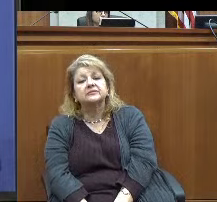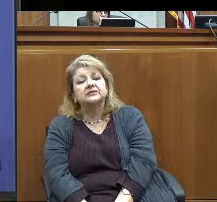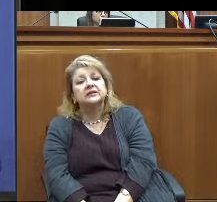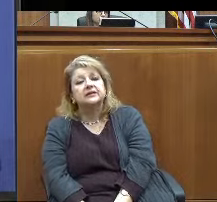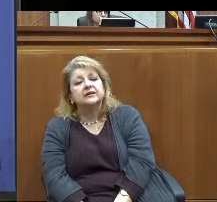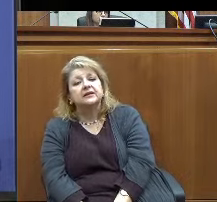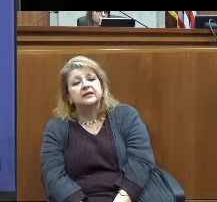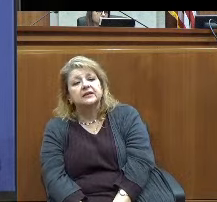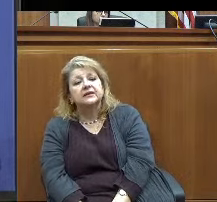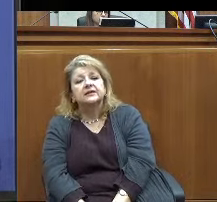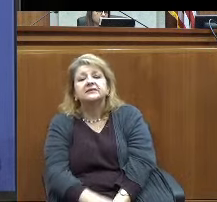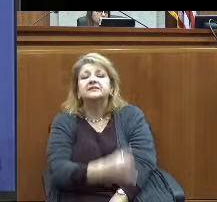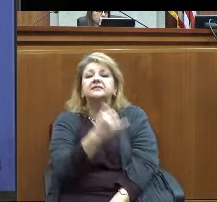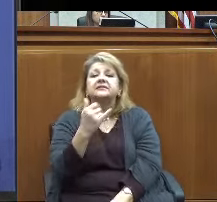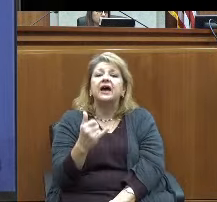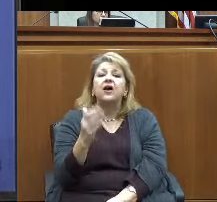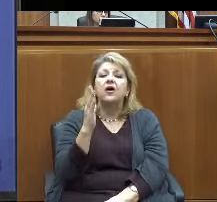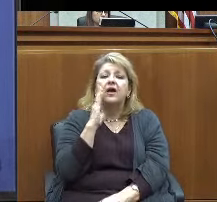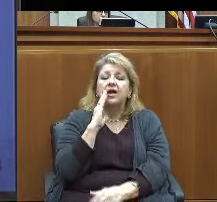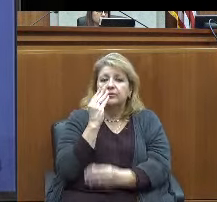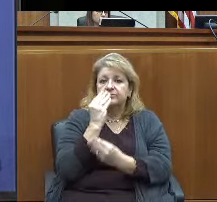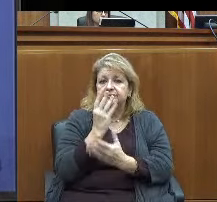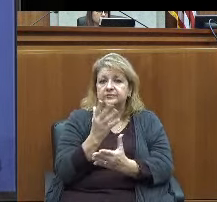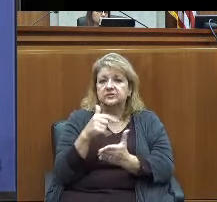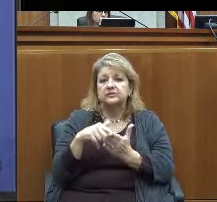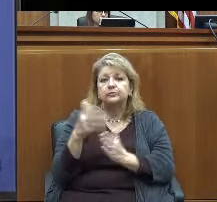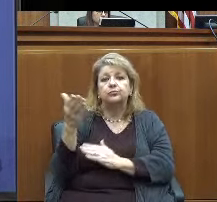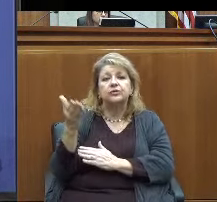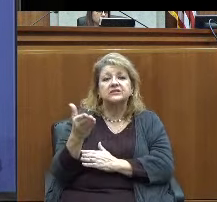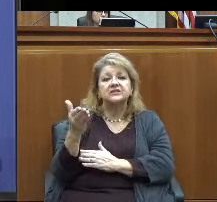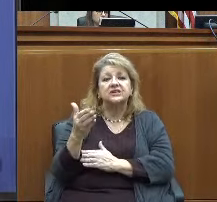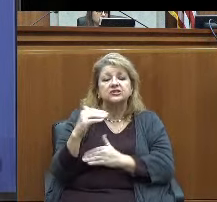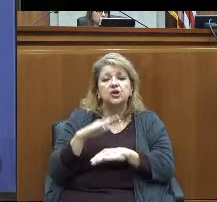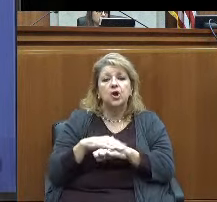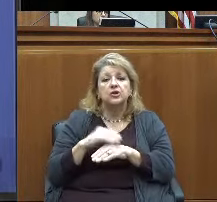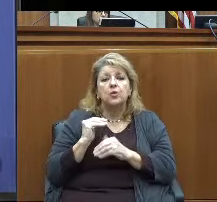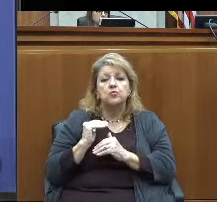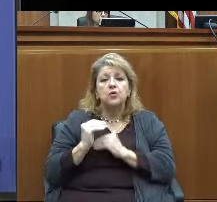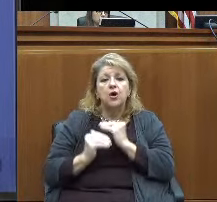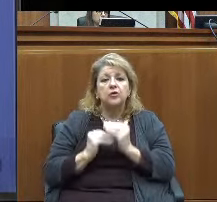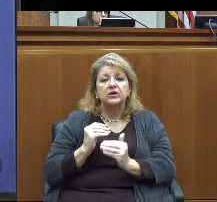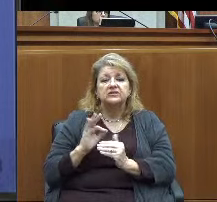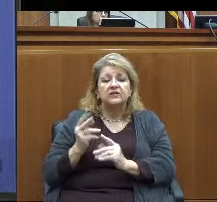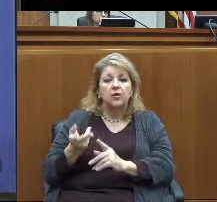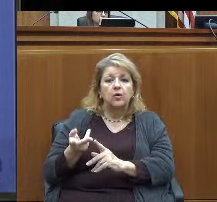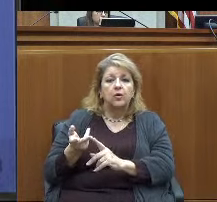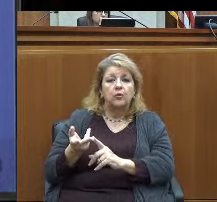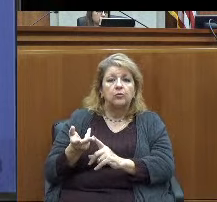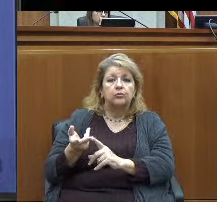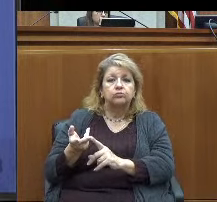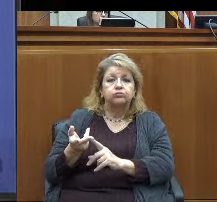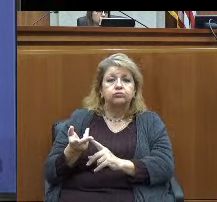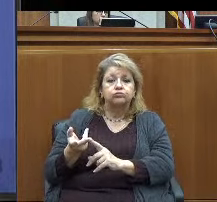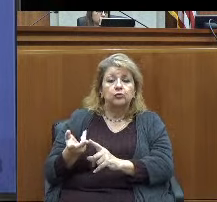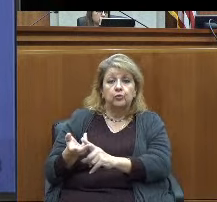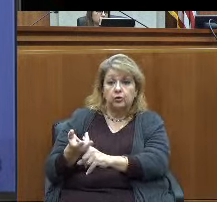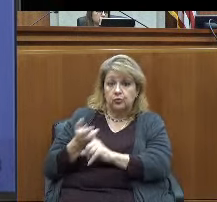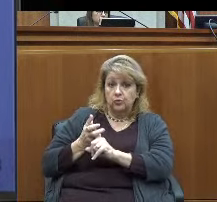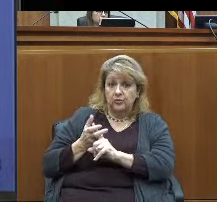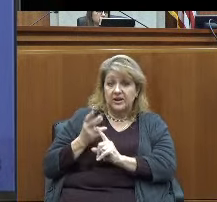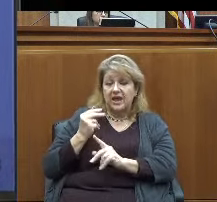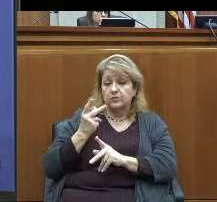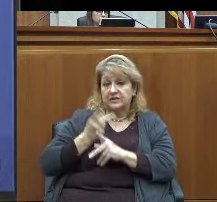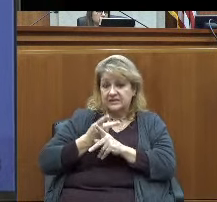Now I'm going to share with you the presentation on the progress of the recruitment and retention strategy that